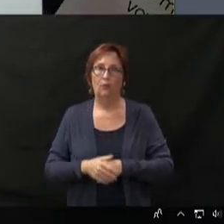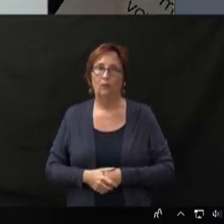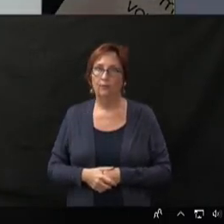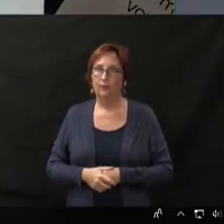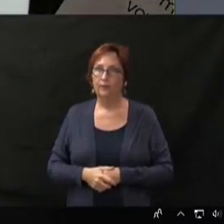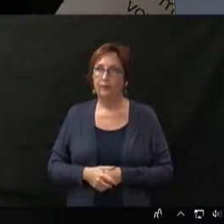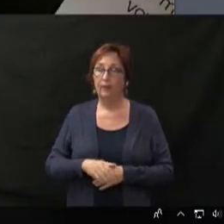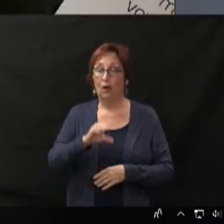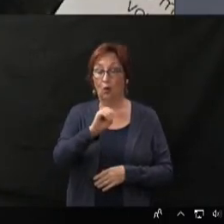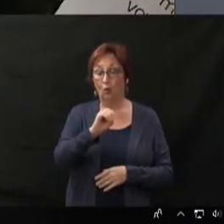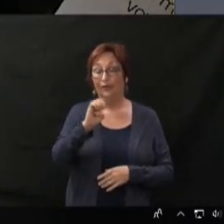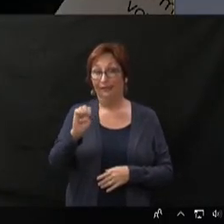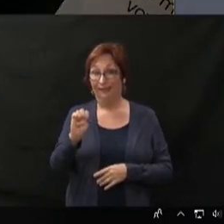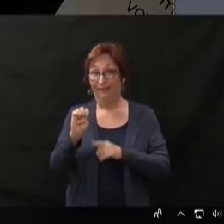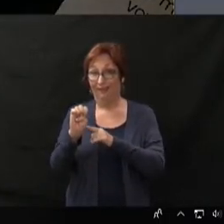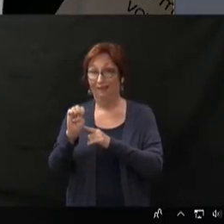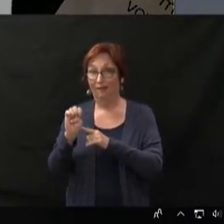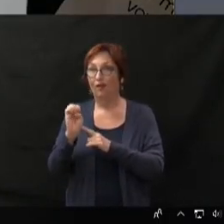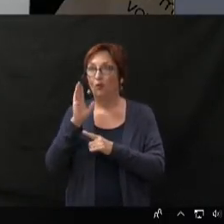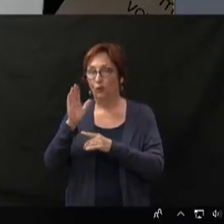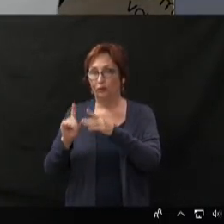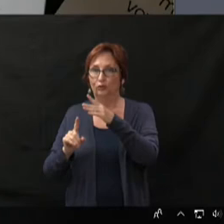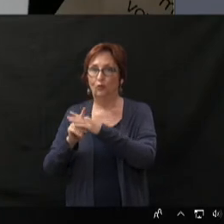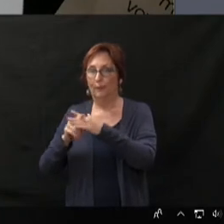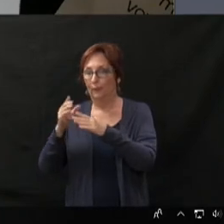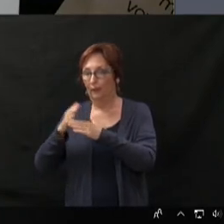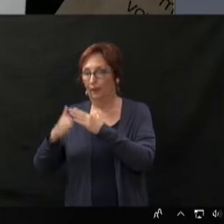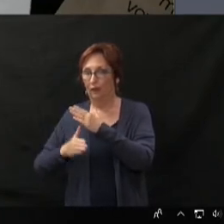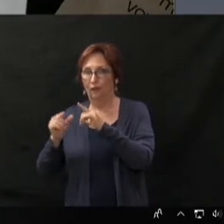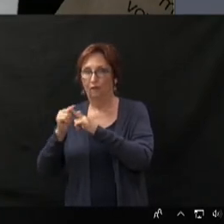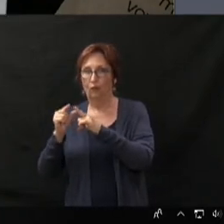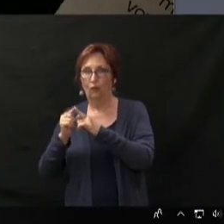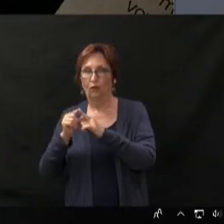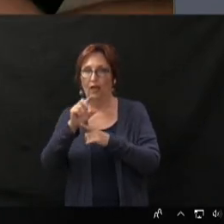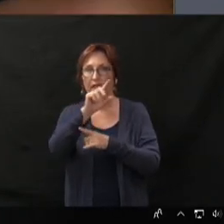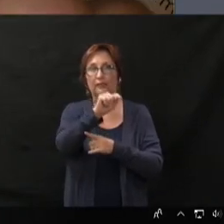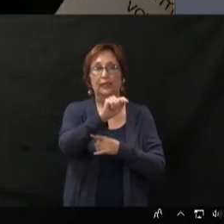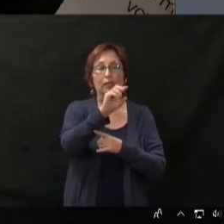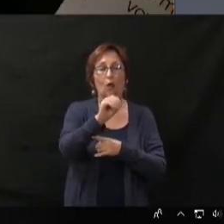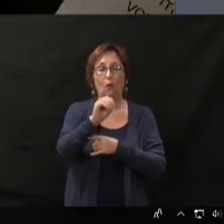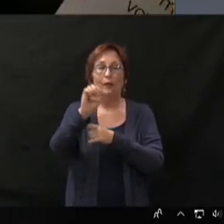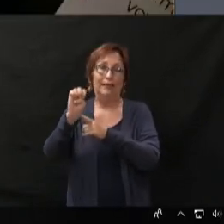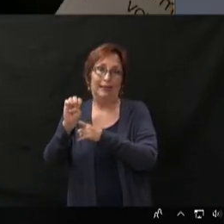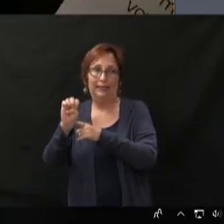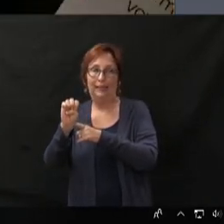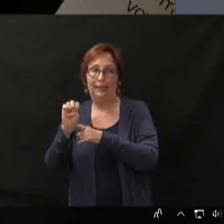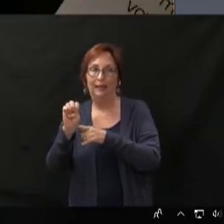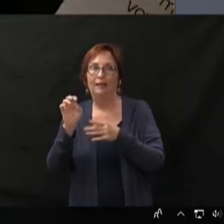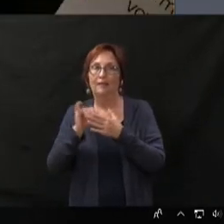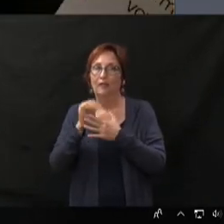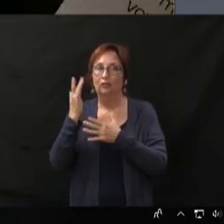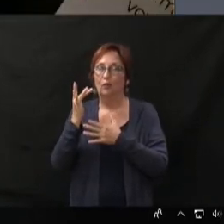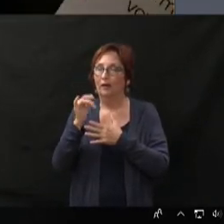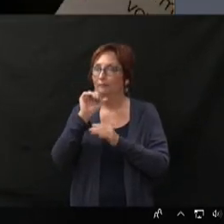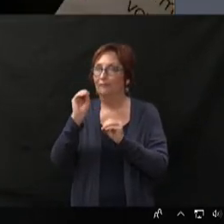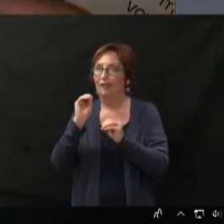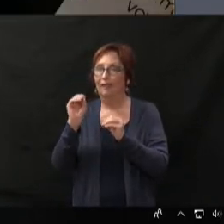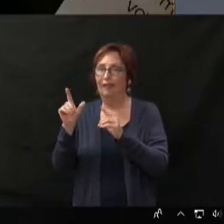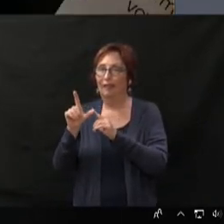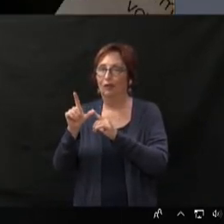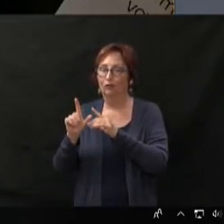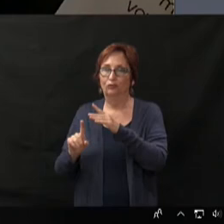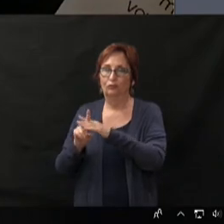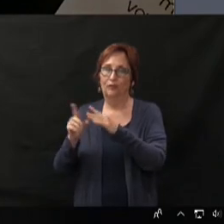Now OE will be at the end and will say O, as in toe. So that's why you're not going to put anything after it.